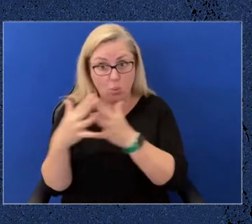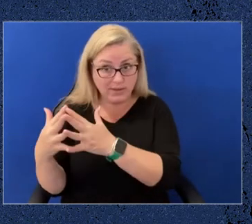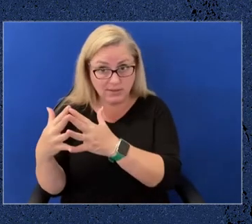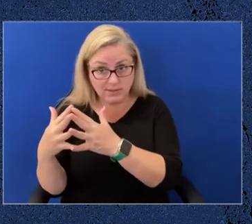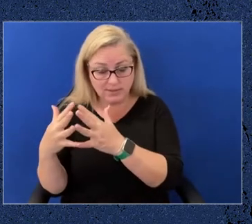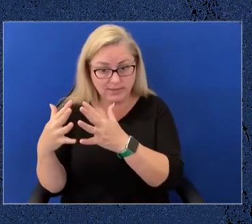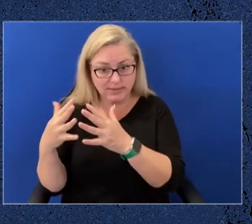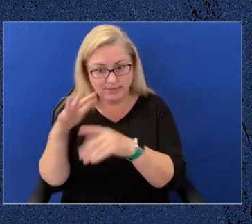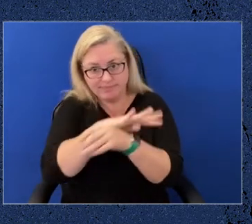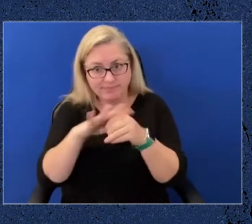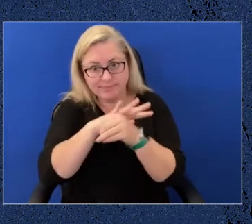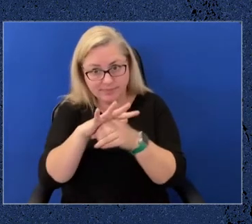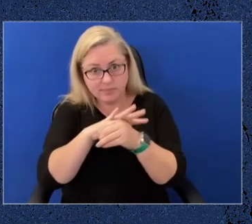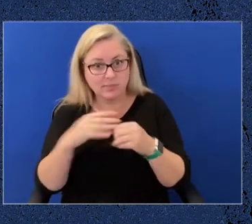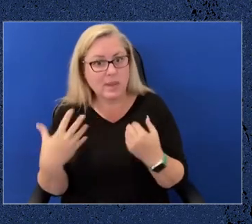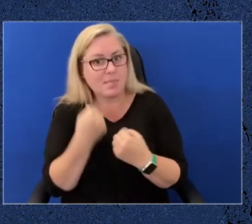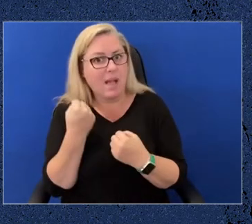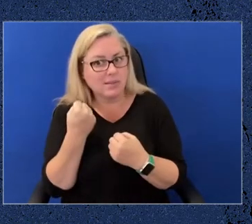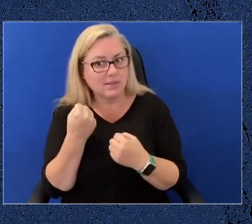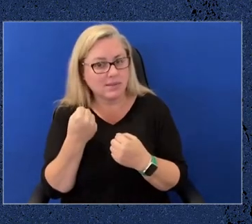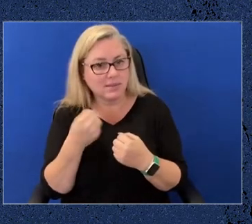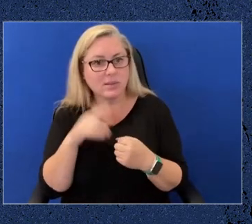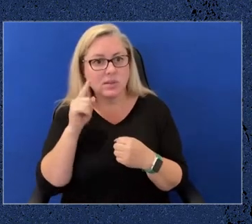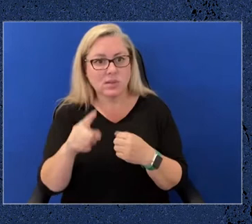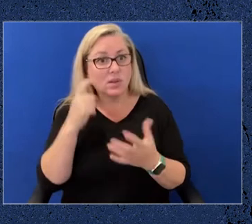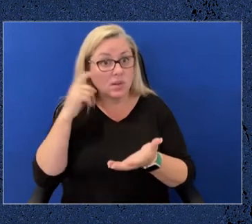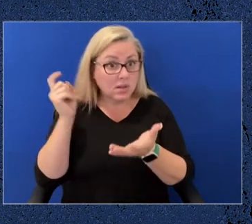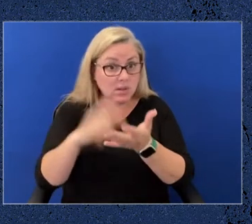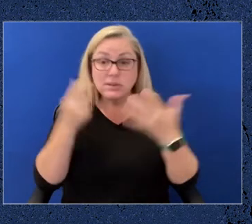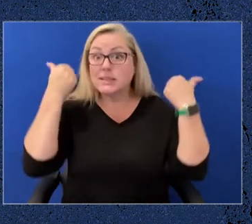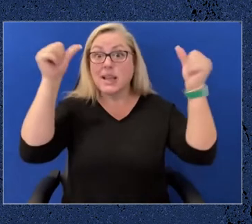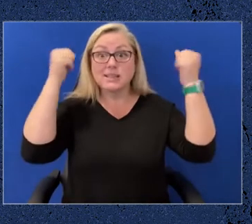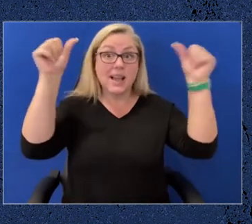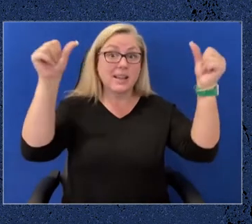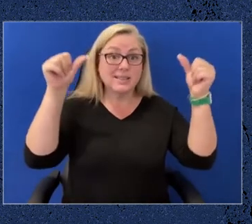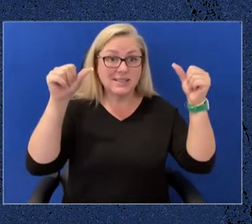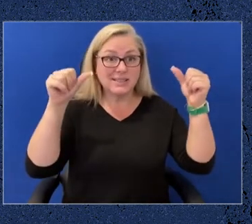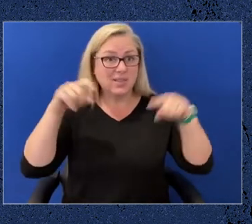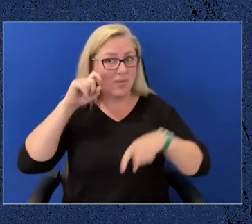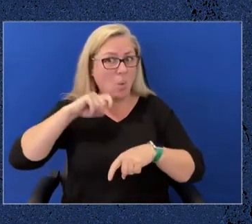all readily acknowledge that it hasn't been truly successful in this waterscape.